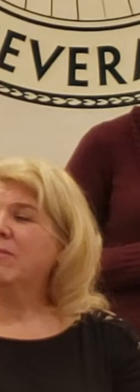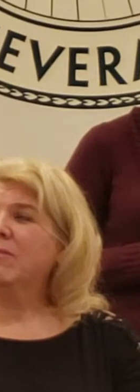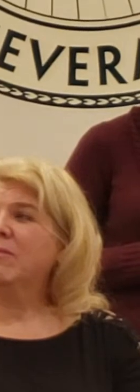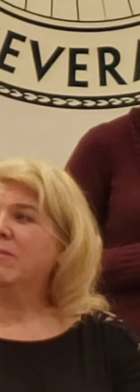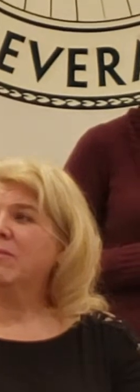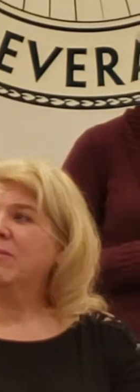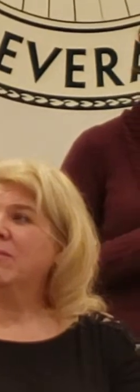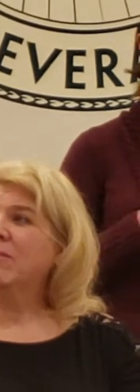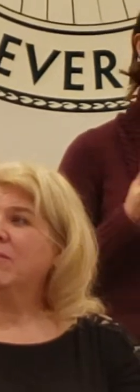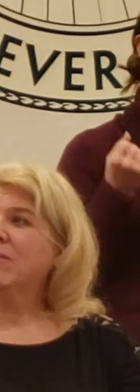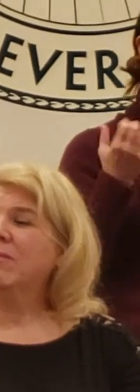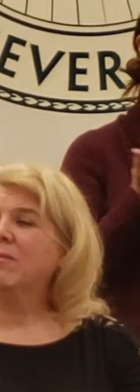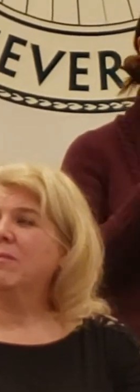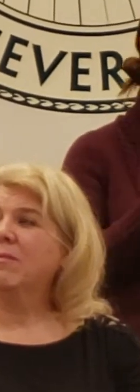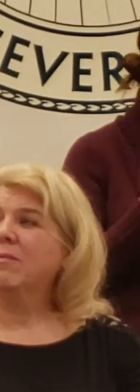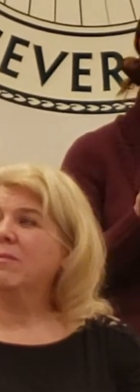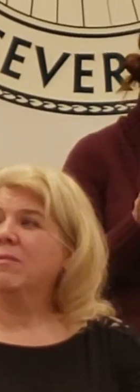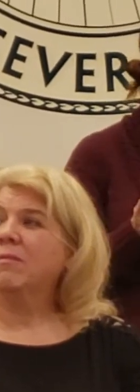stuff.